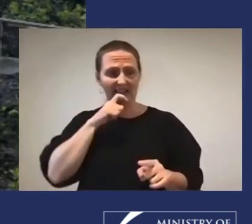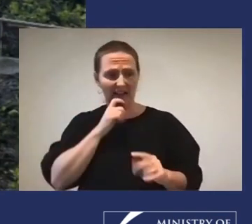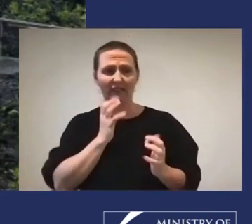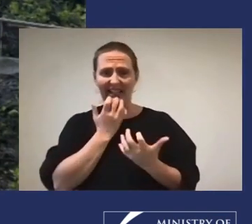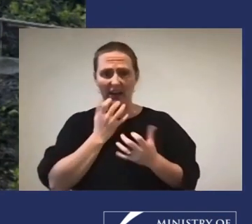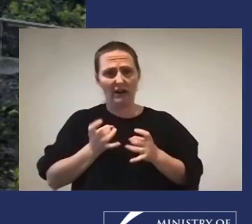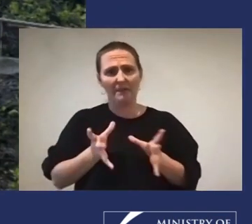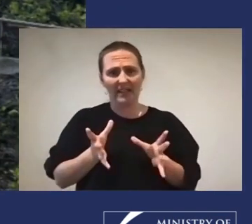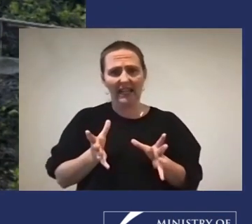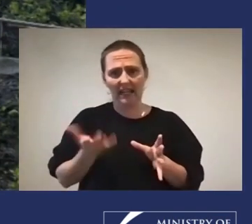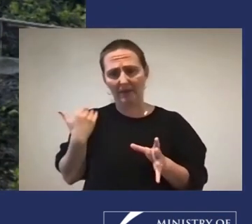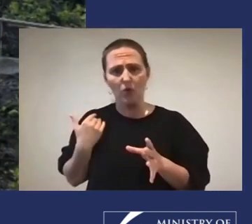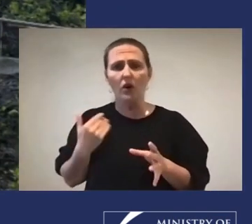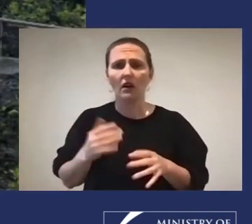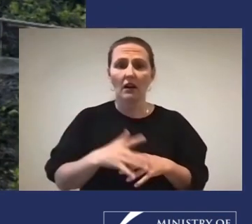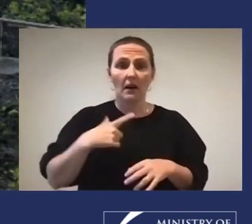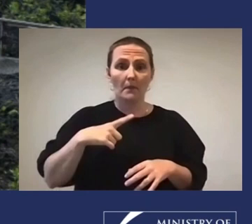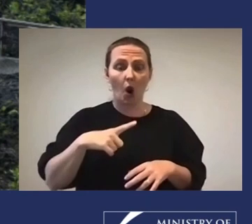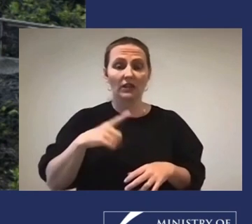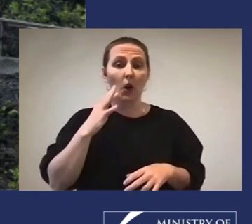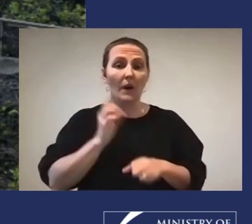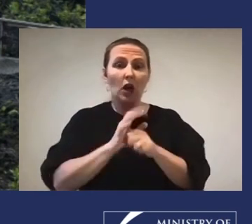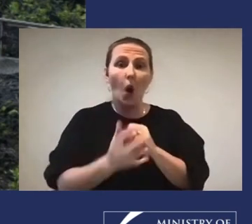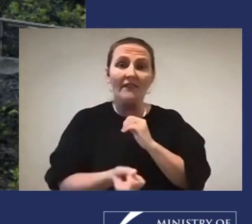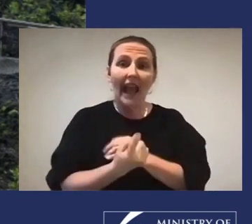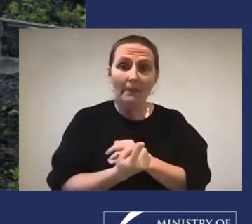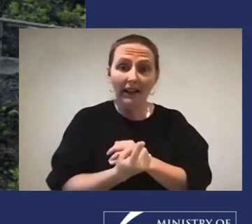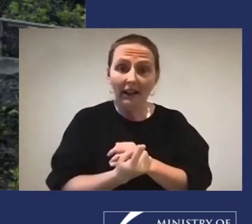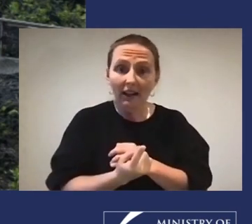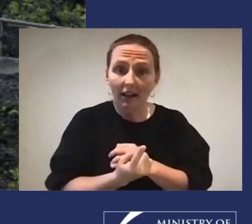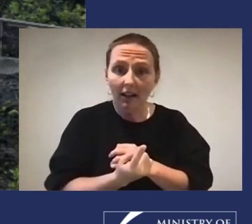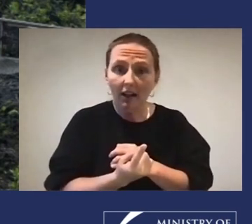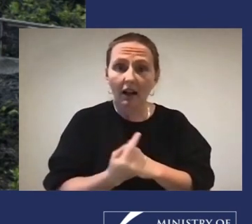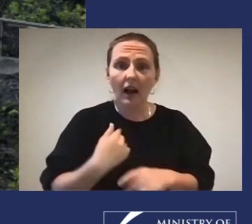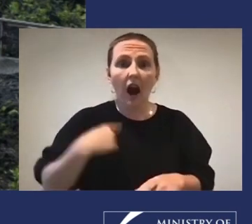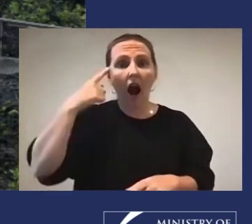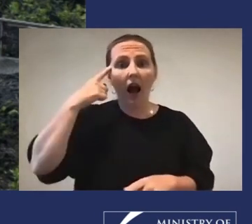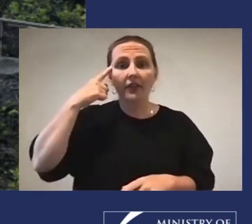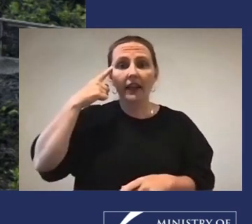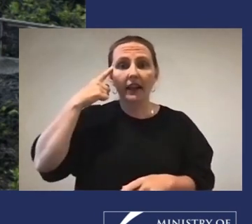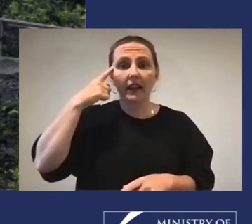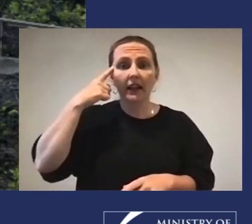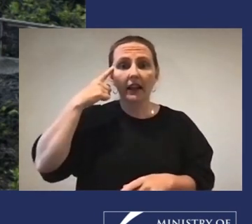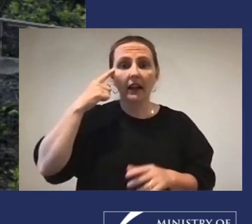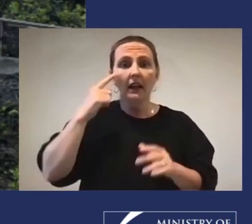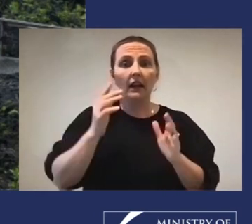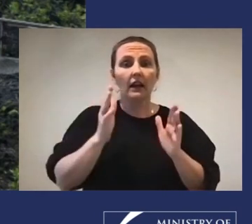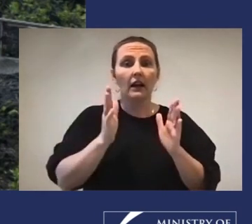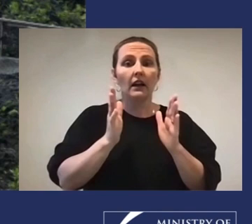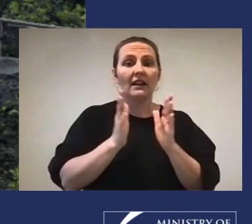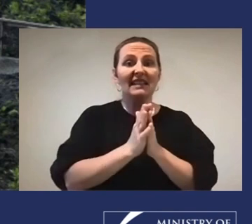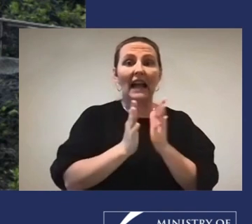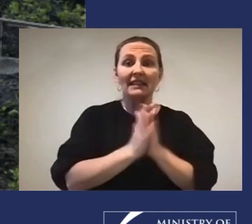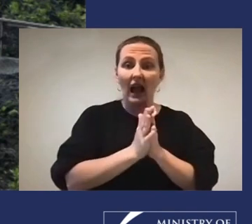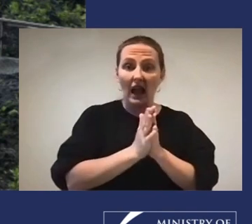the COVID hit, say for example, I think that plane landed on a Sunday, COVID was out in the community by the Tuesday, and we went